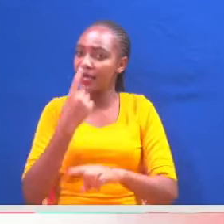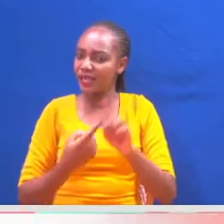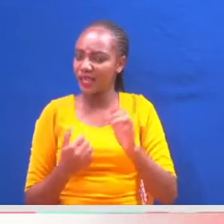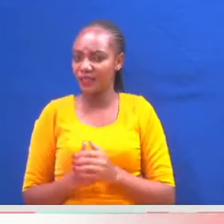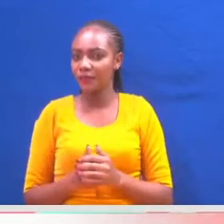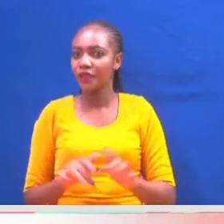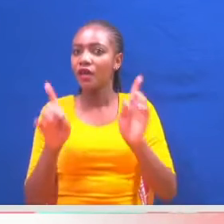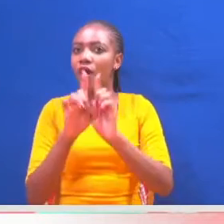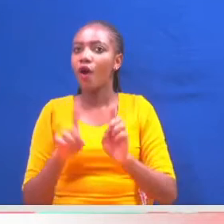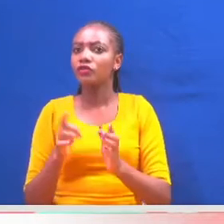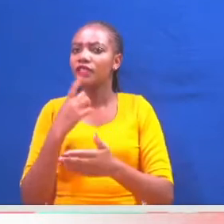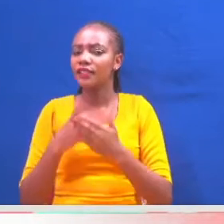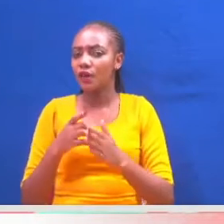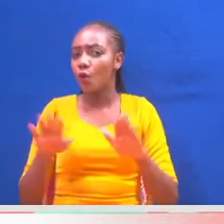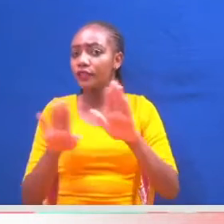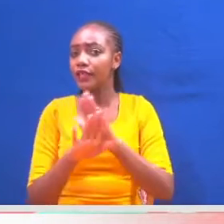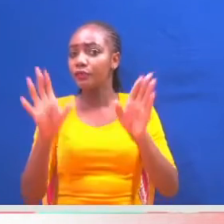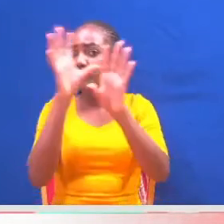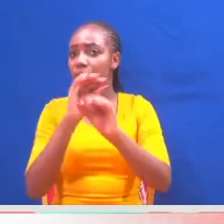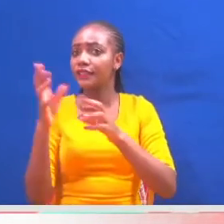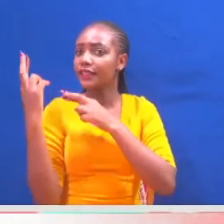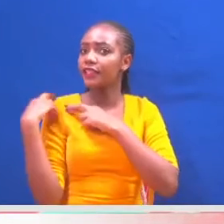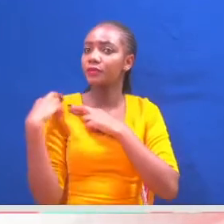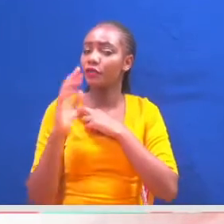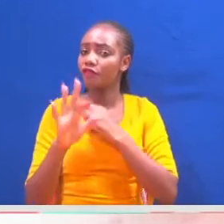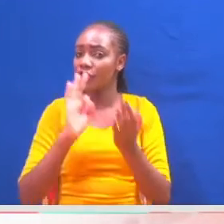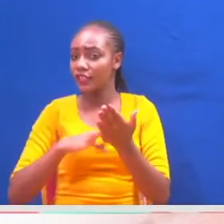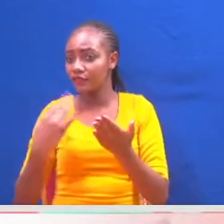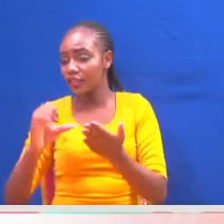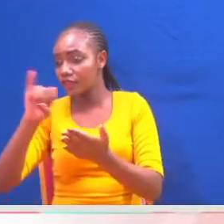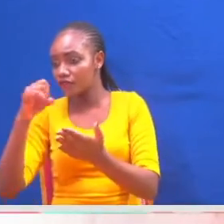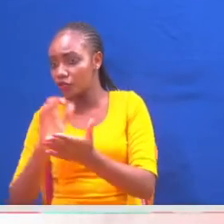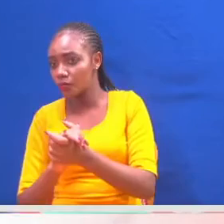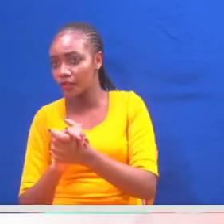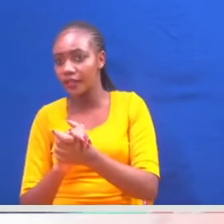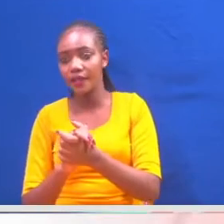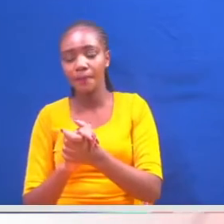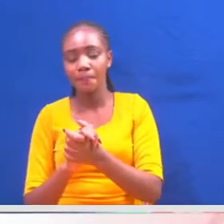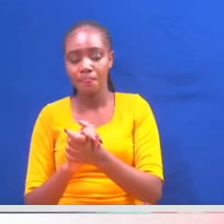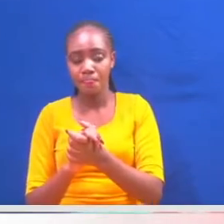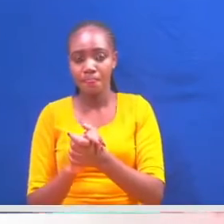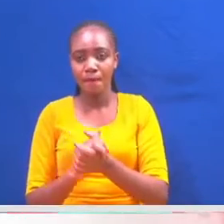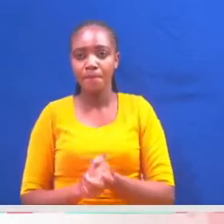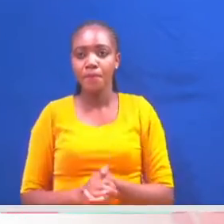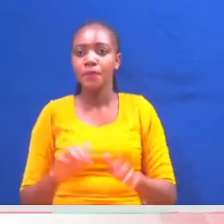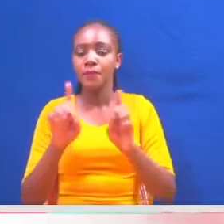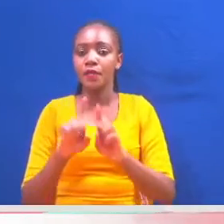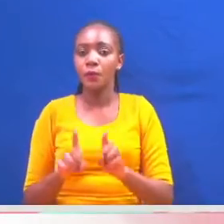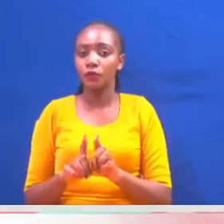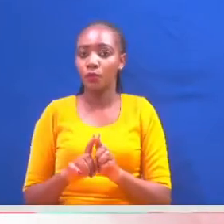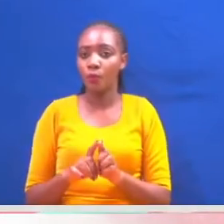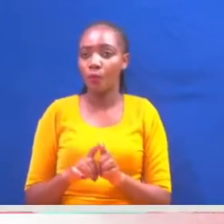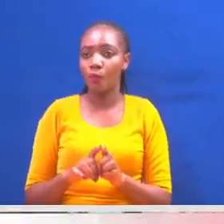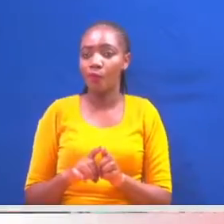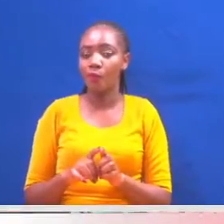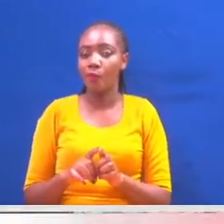DP should be responsible for his failures of the Jubilee administration, a statement that has been backed by the Kieleweke wing of the